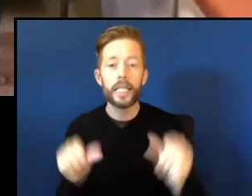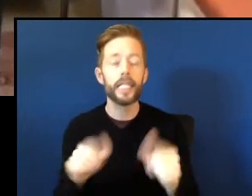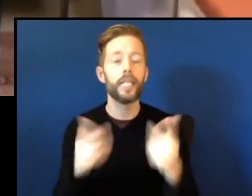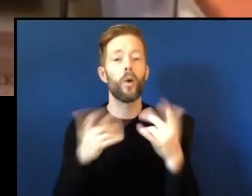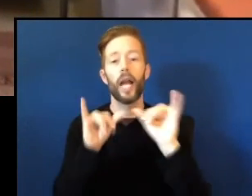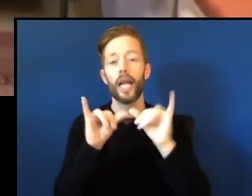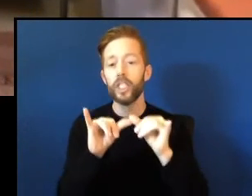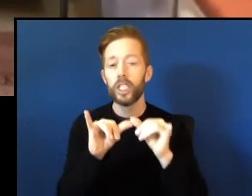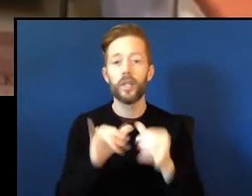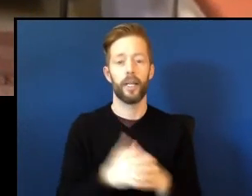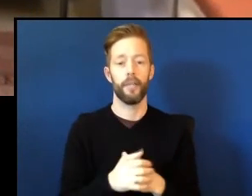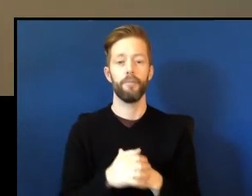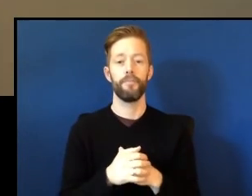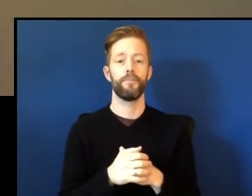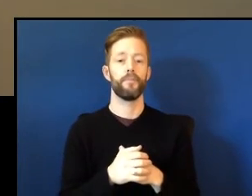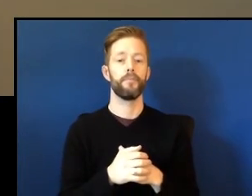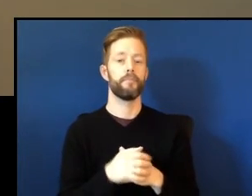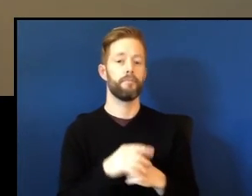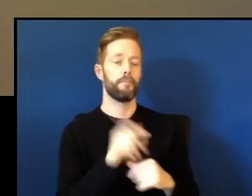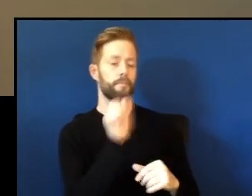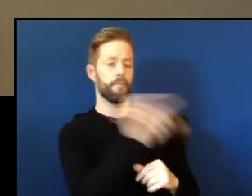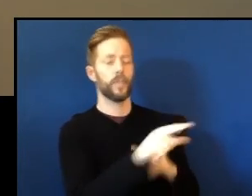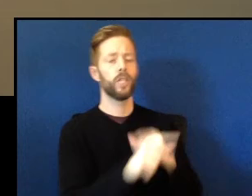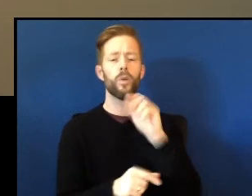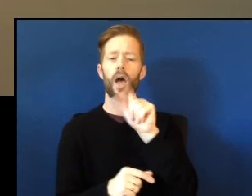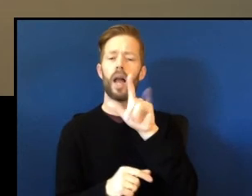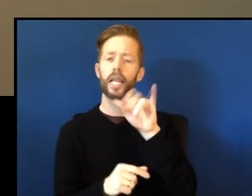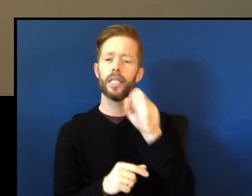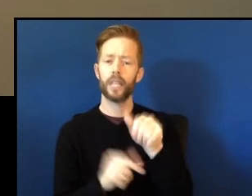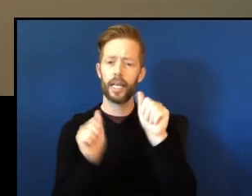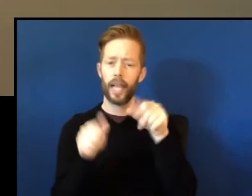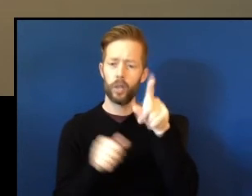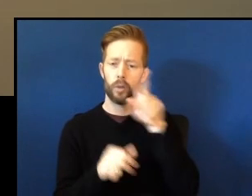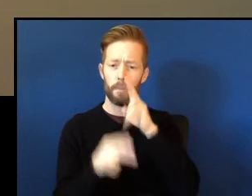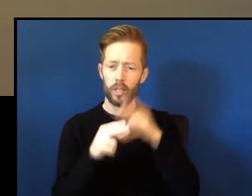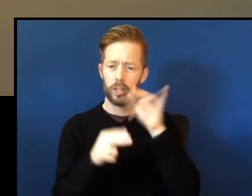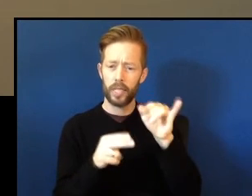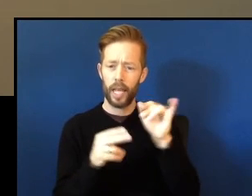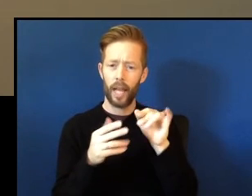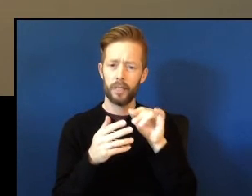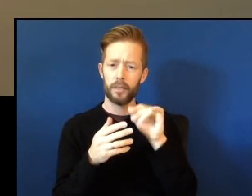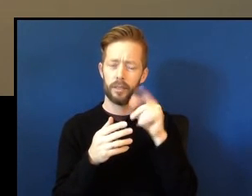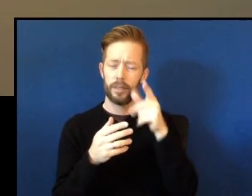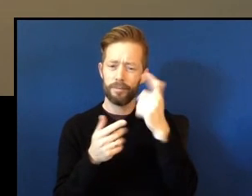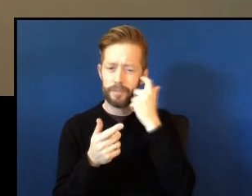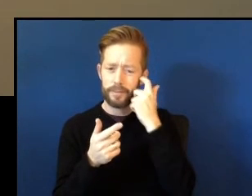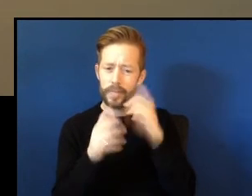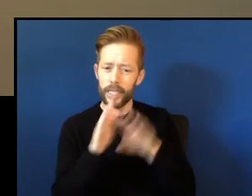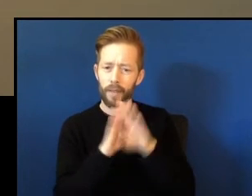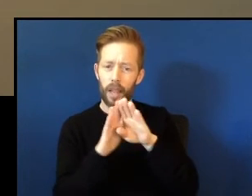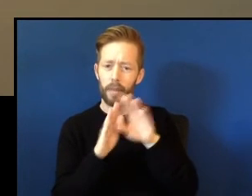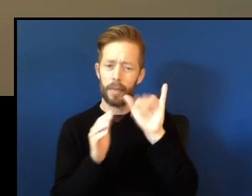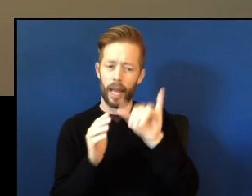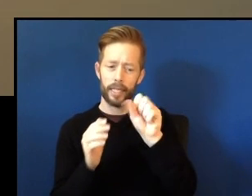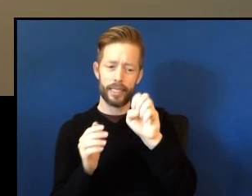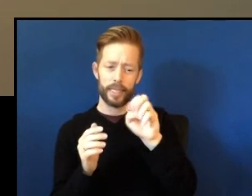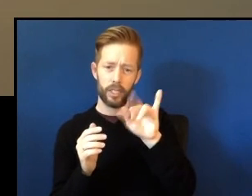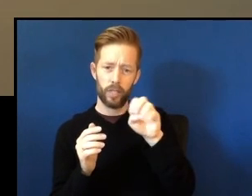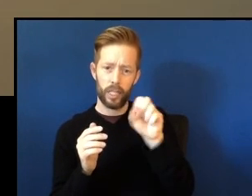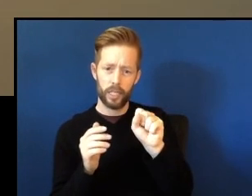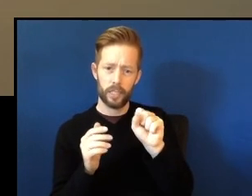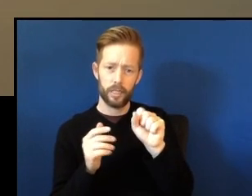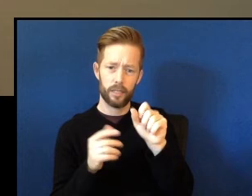doing? So, Alyssa, can you just mention the series you're just referring to again that you developed,